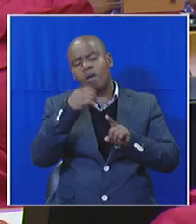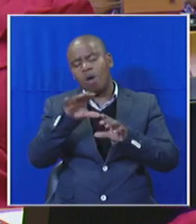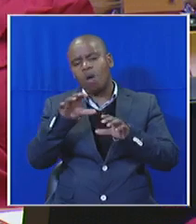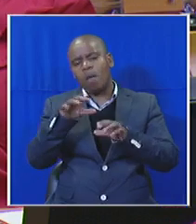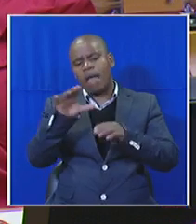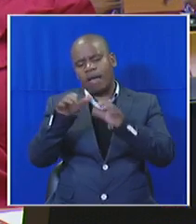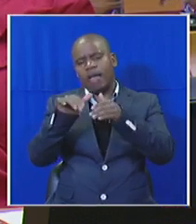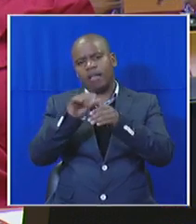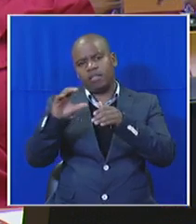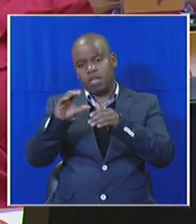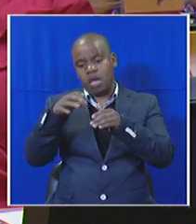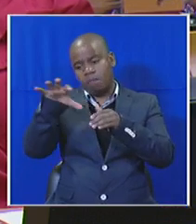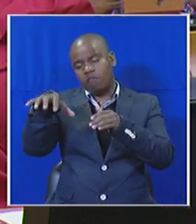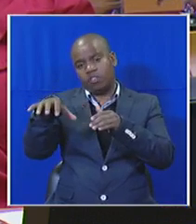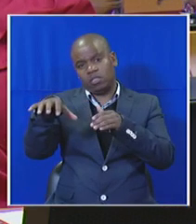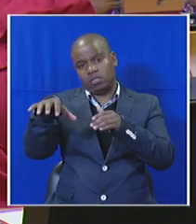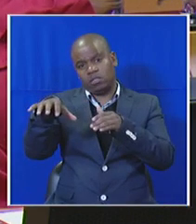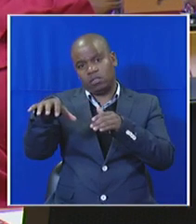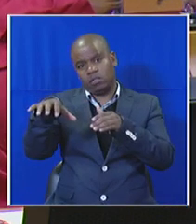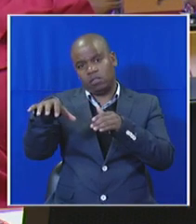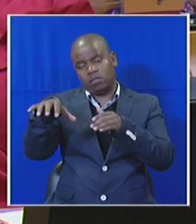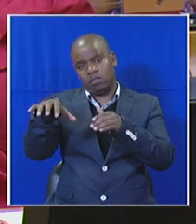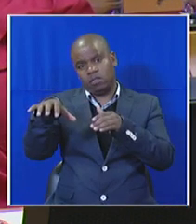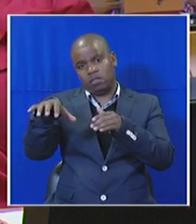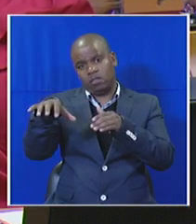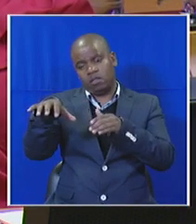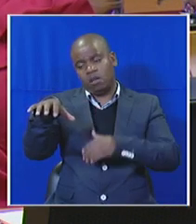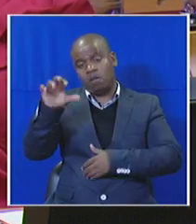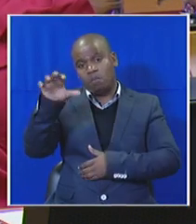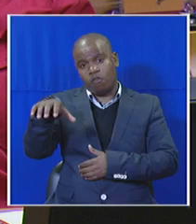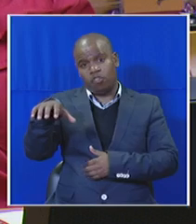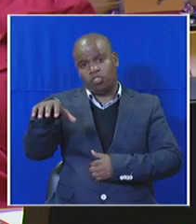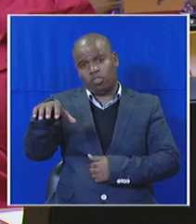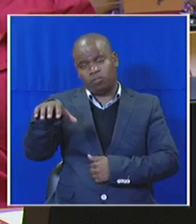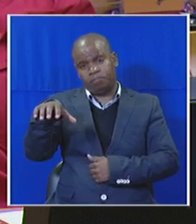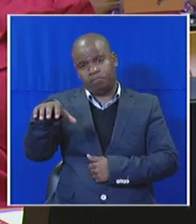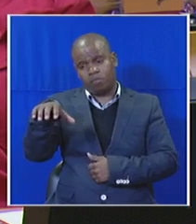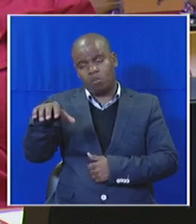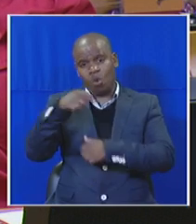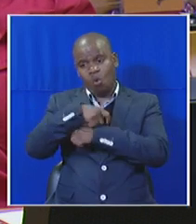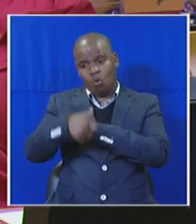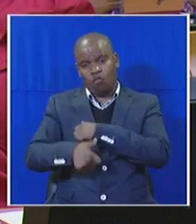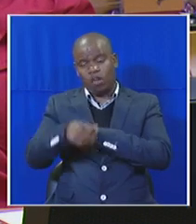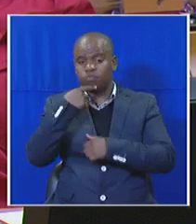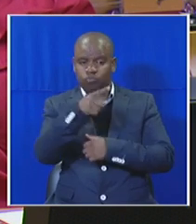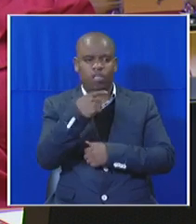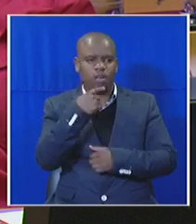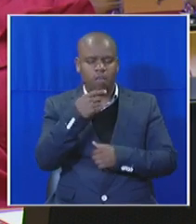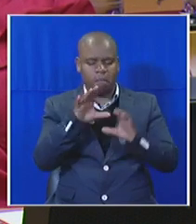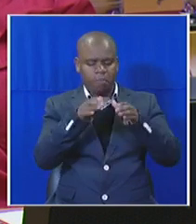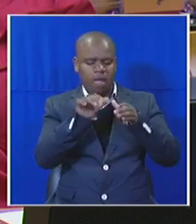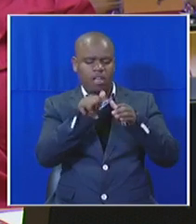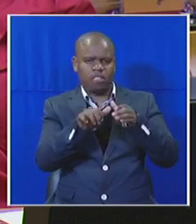Conference ukuthi uthe i-ANC comes first and South Africa comes later. Wathi